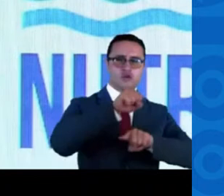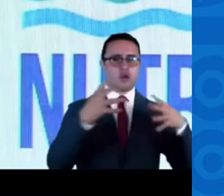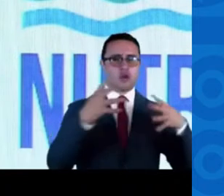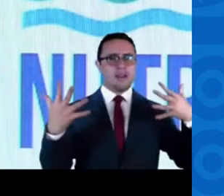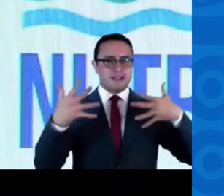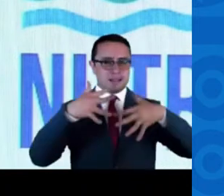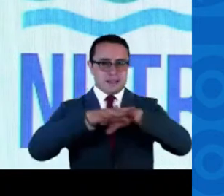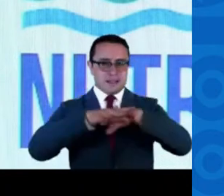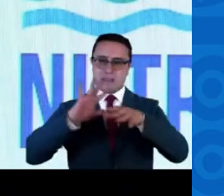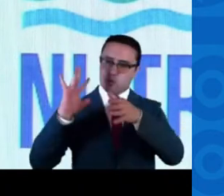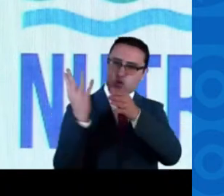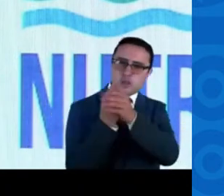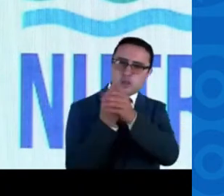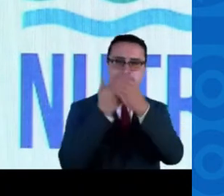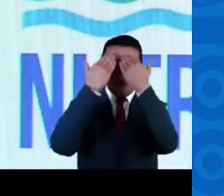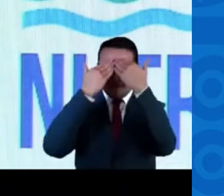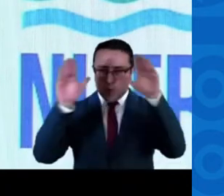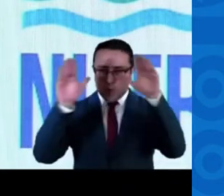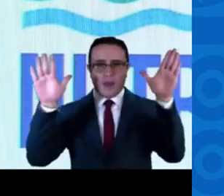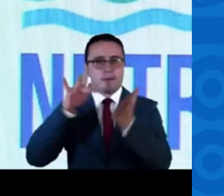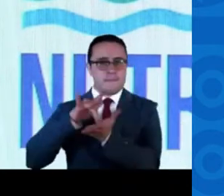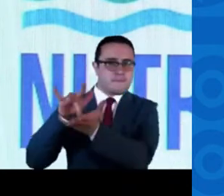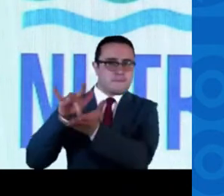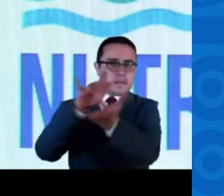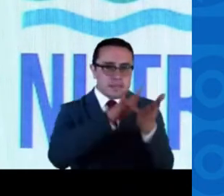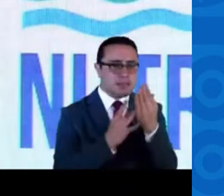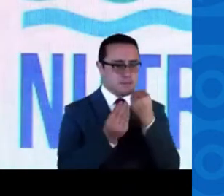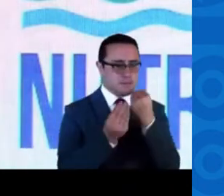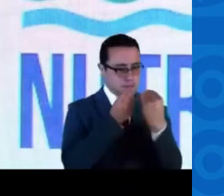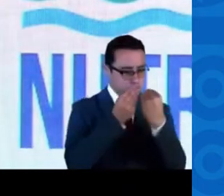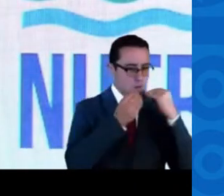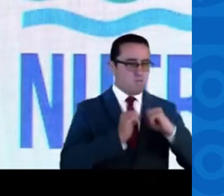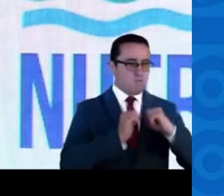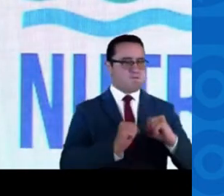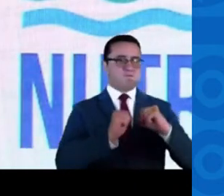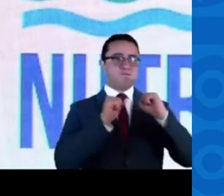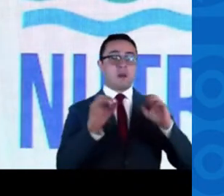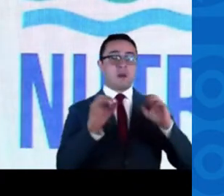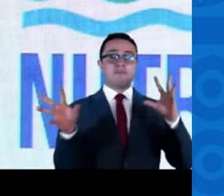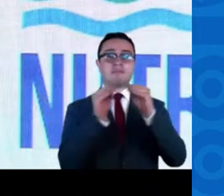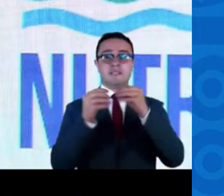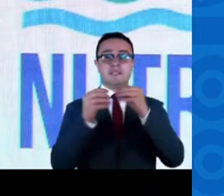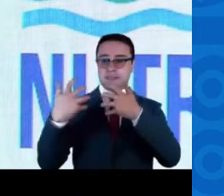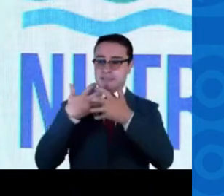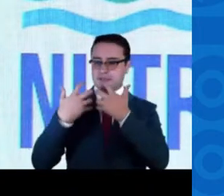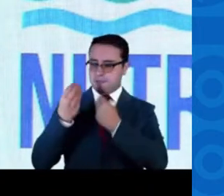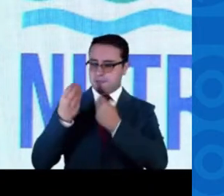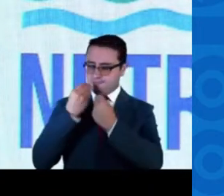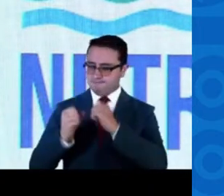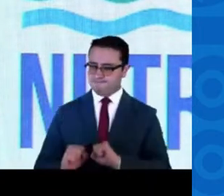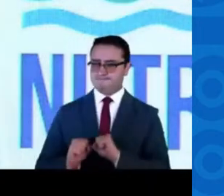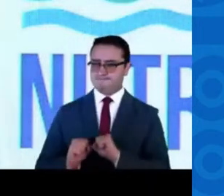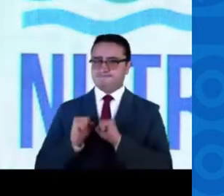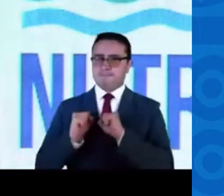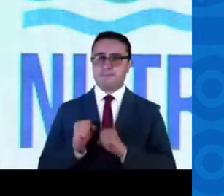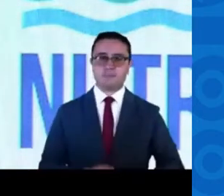2020-2030, an inclusive approach and participative approach of the national and of